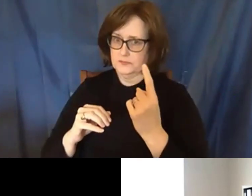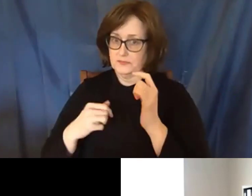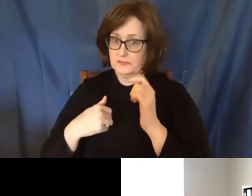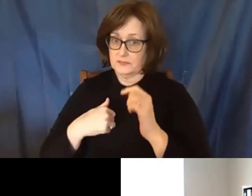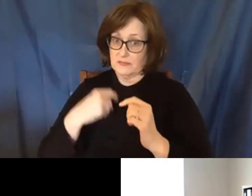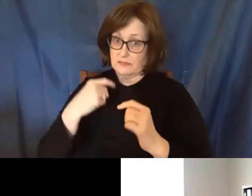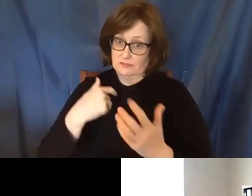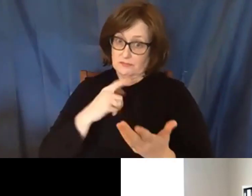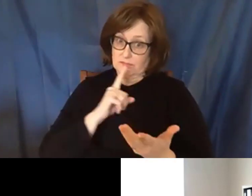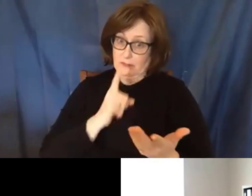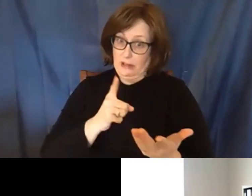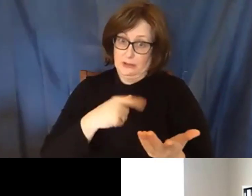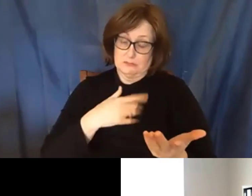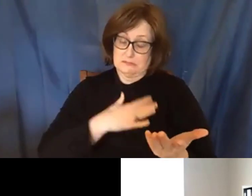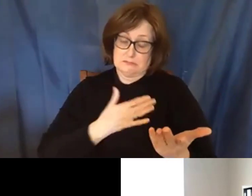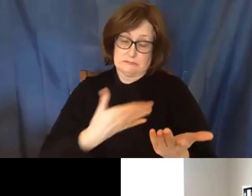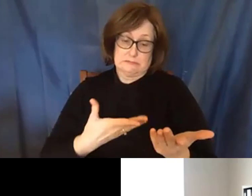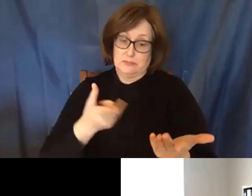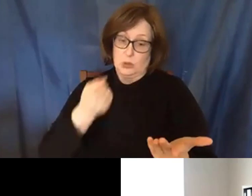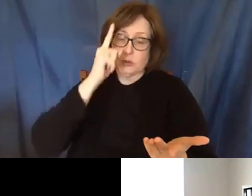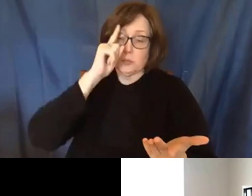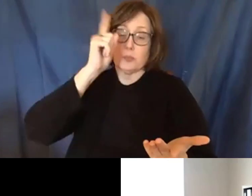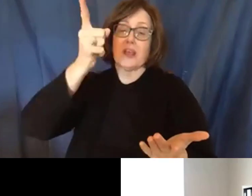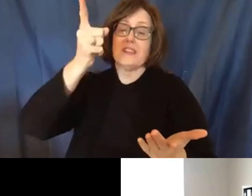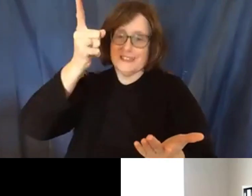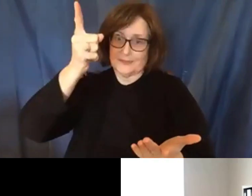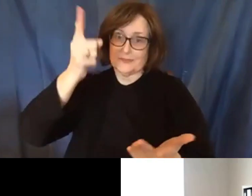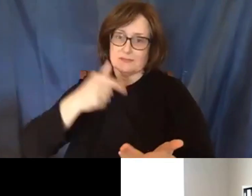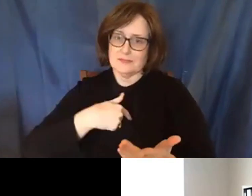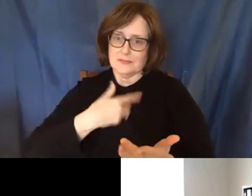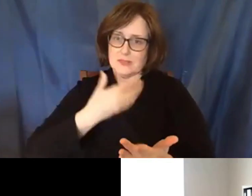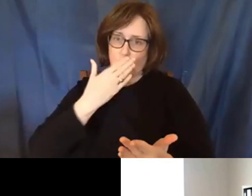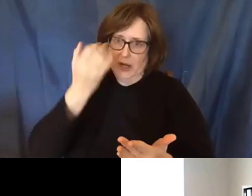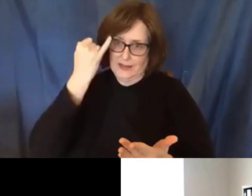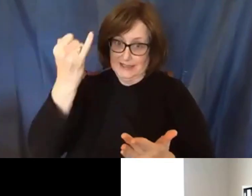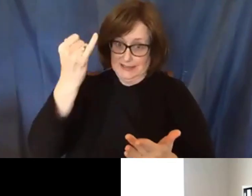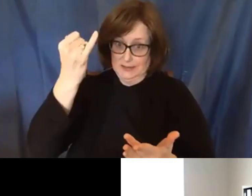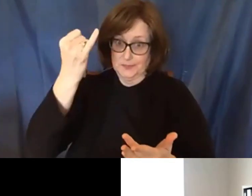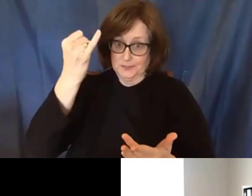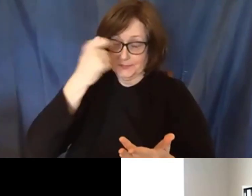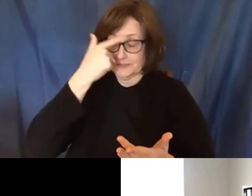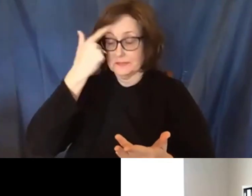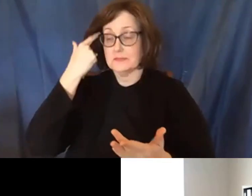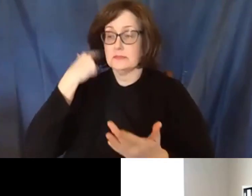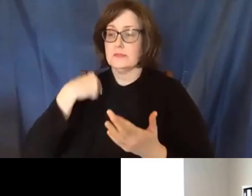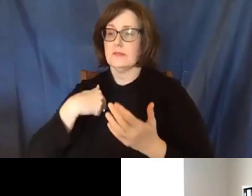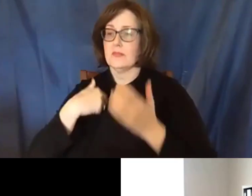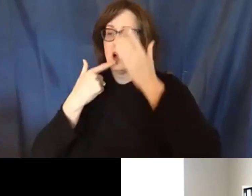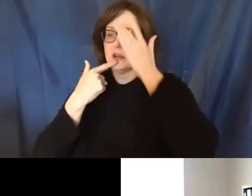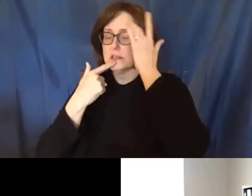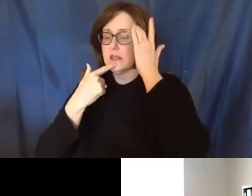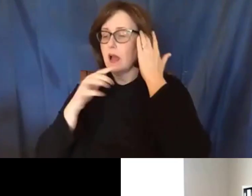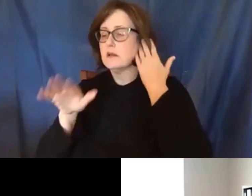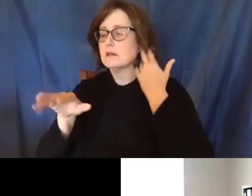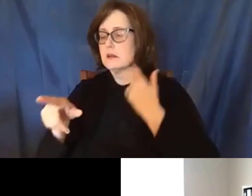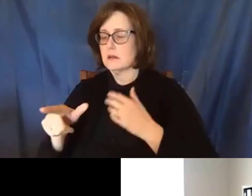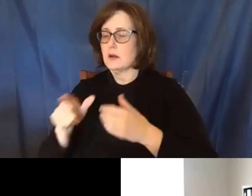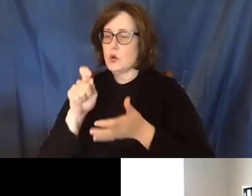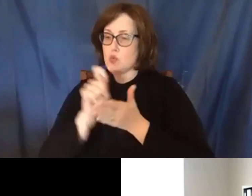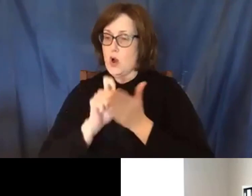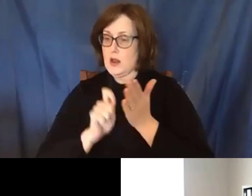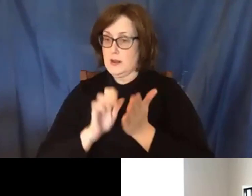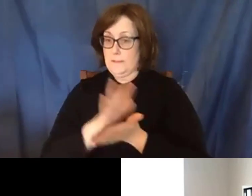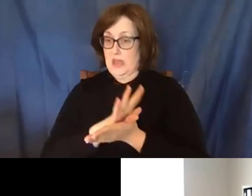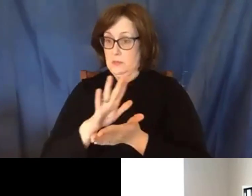part, I'll take credit for that, was I had them do a policy analysis paper. And